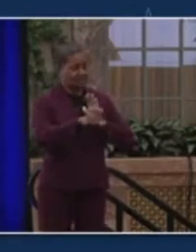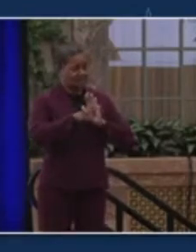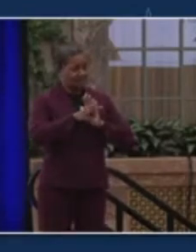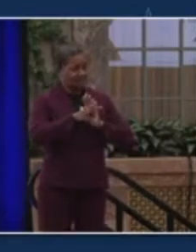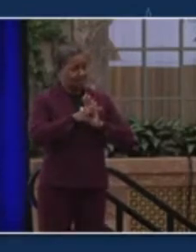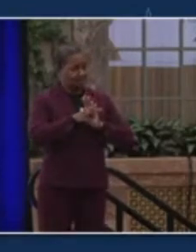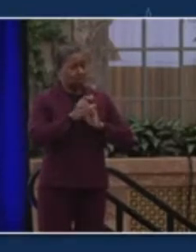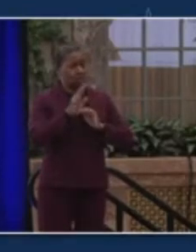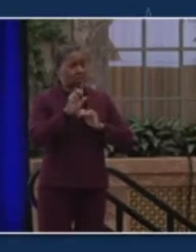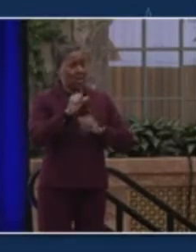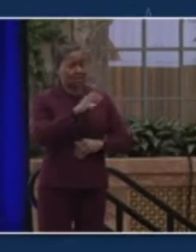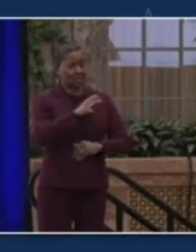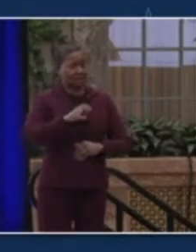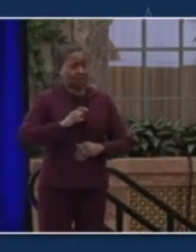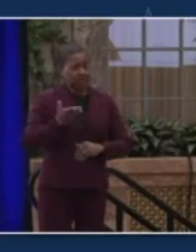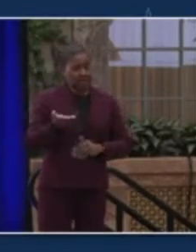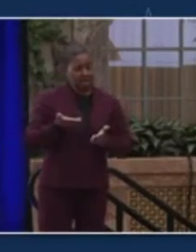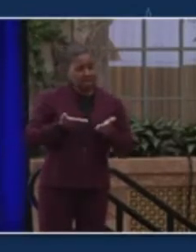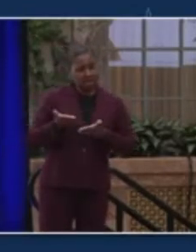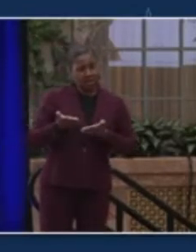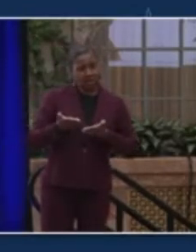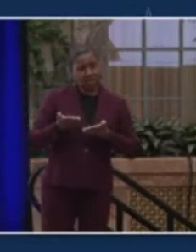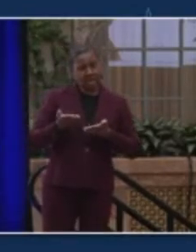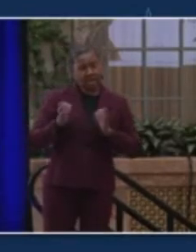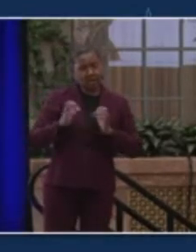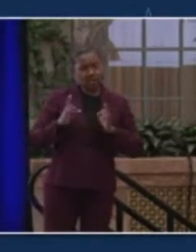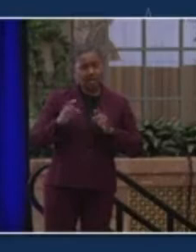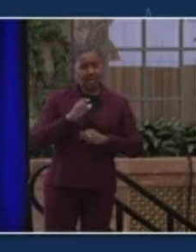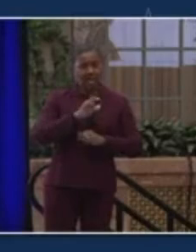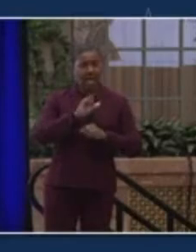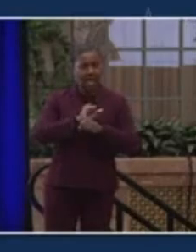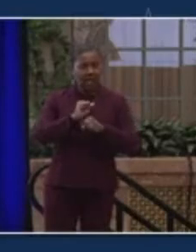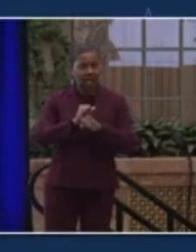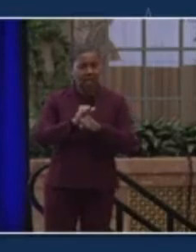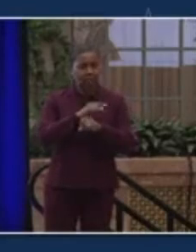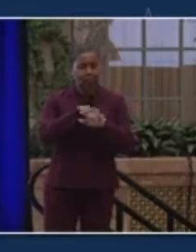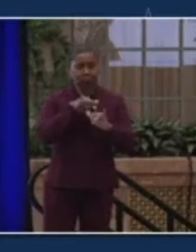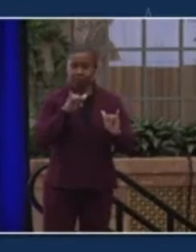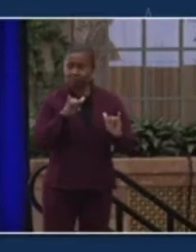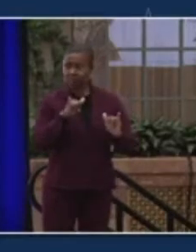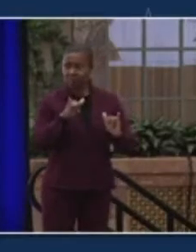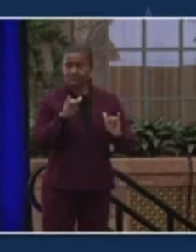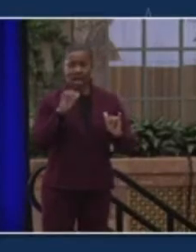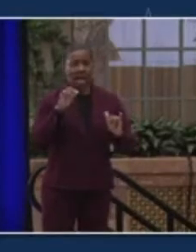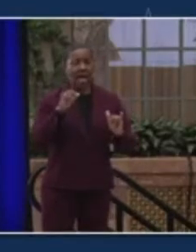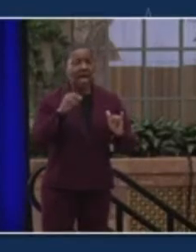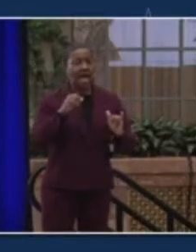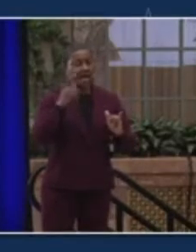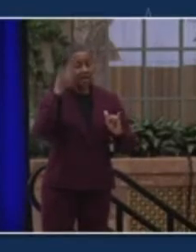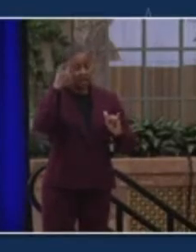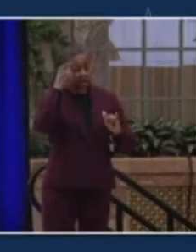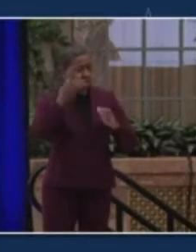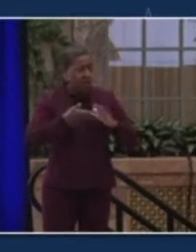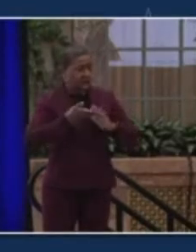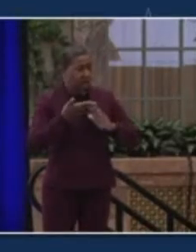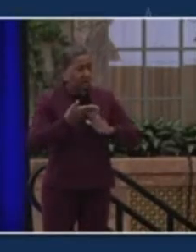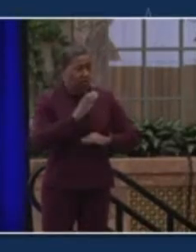Congress, where he served the Education and Labor, Judiciary, and Government Operations